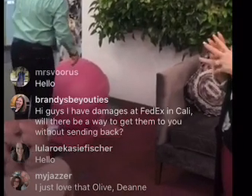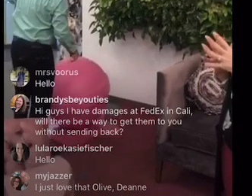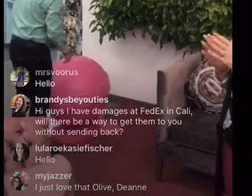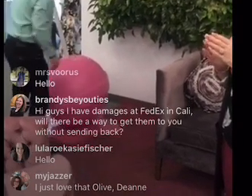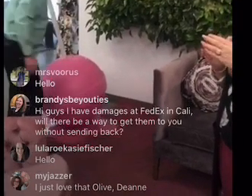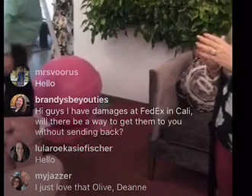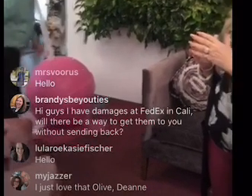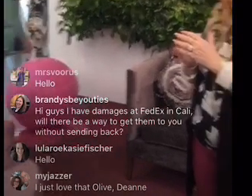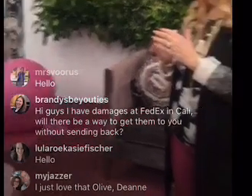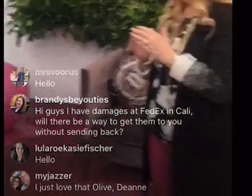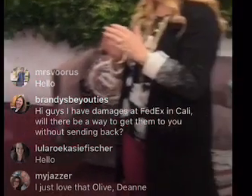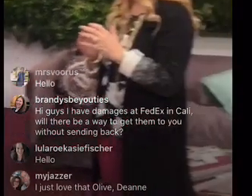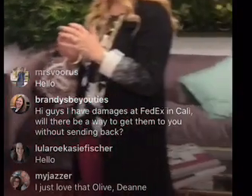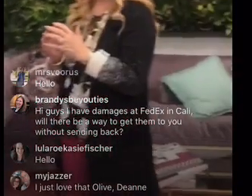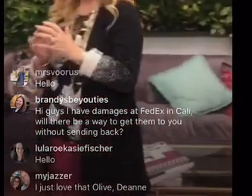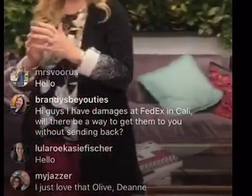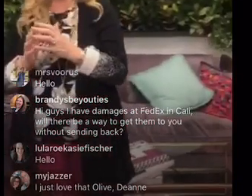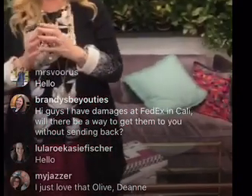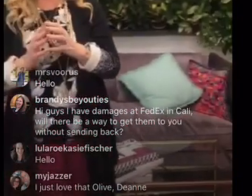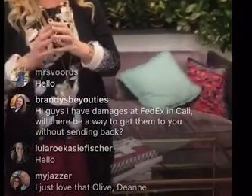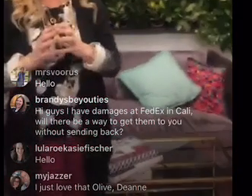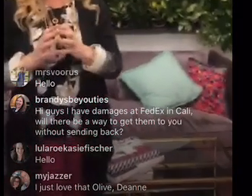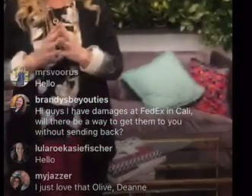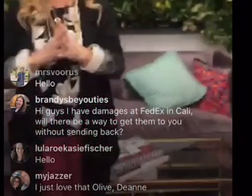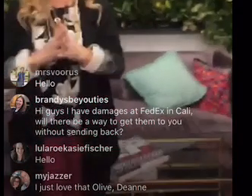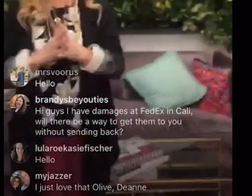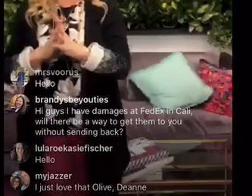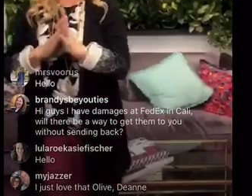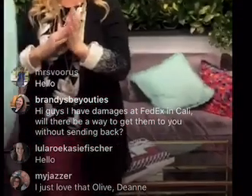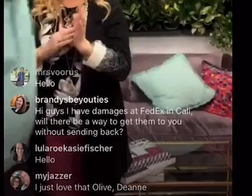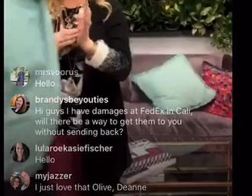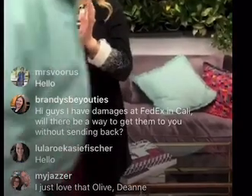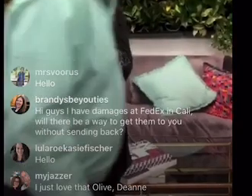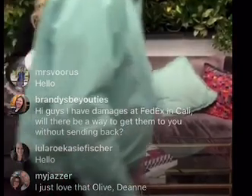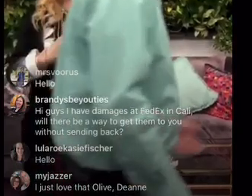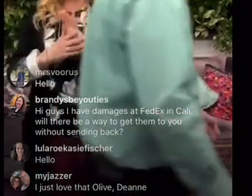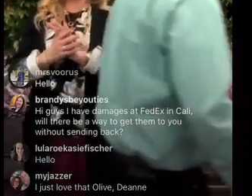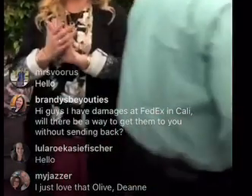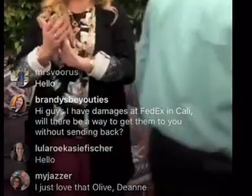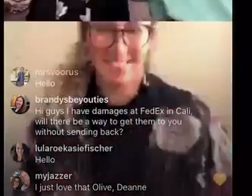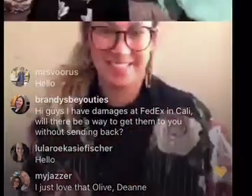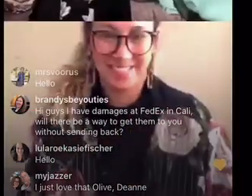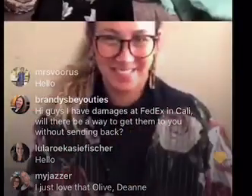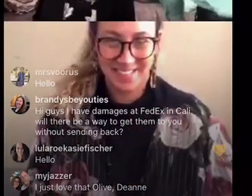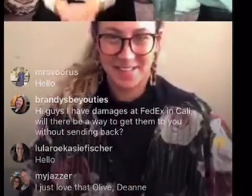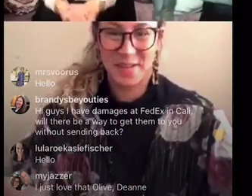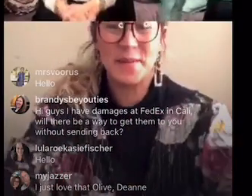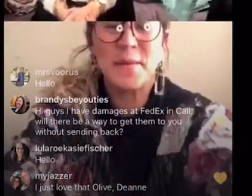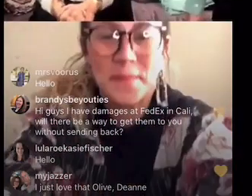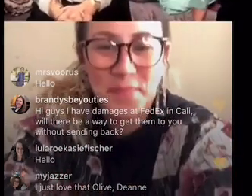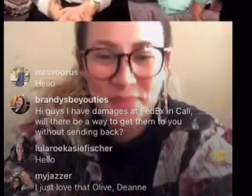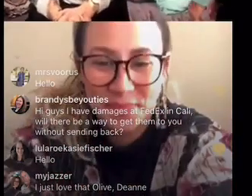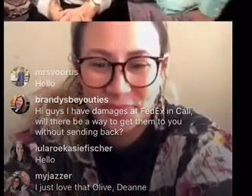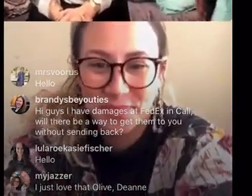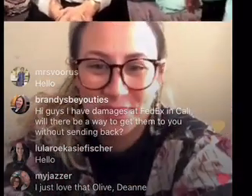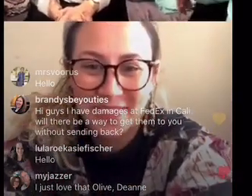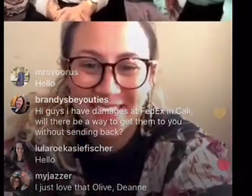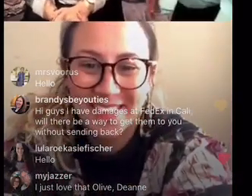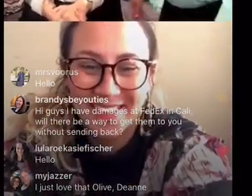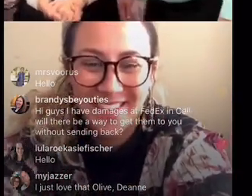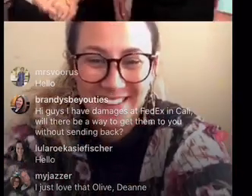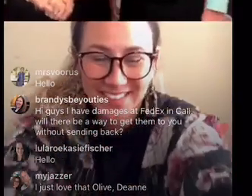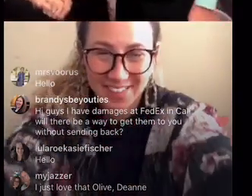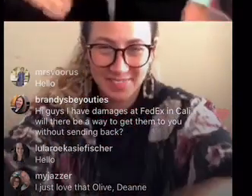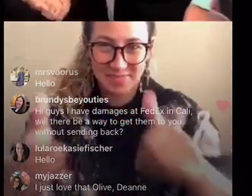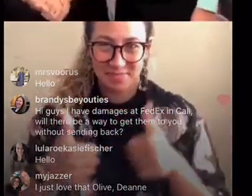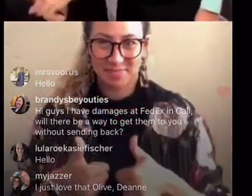large lollipop. What are we doing here? This is ridiculous. Okay, I love it. Are we ready yet? She's connecting. She's on. Ready